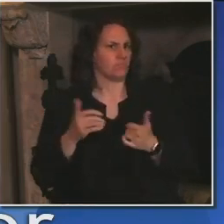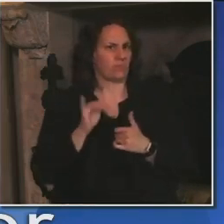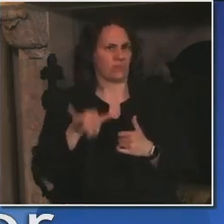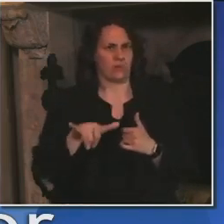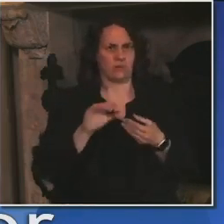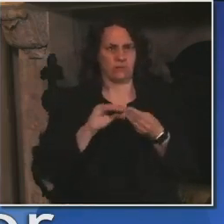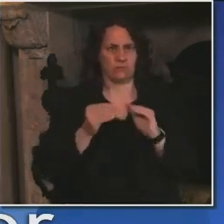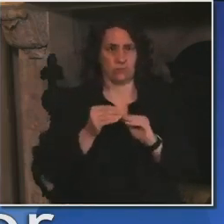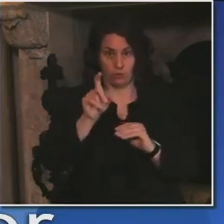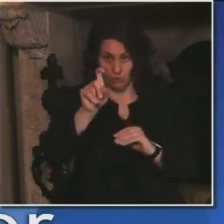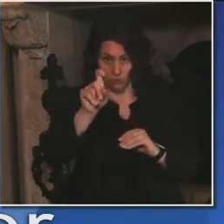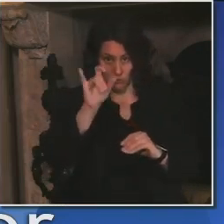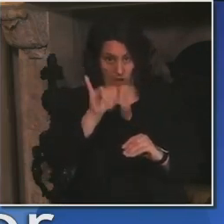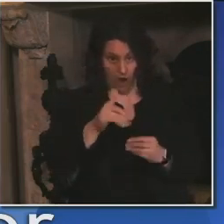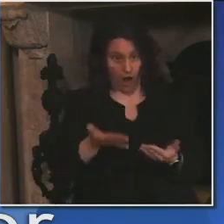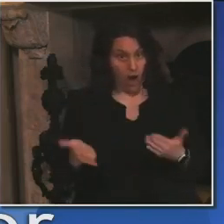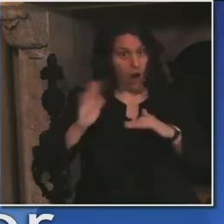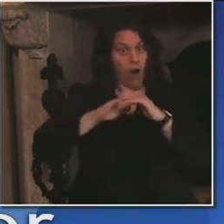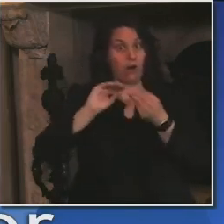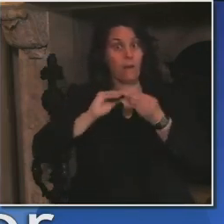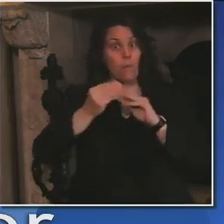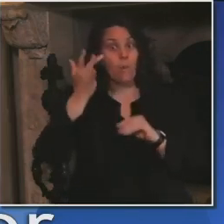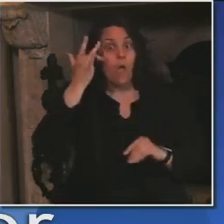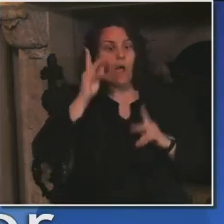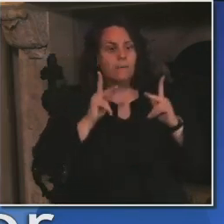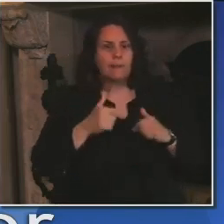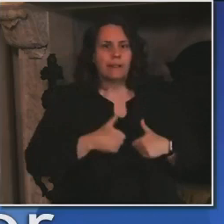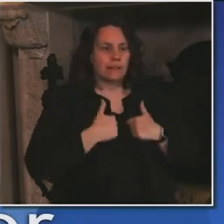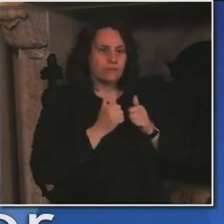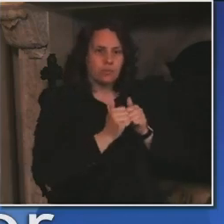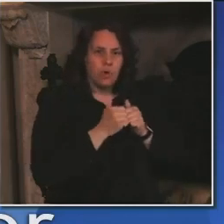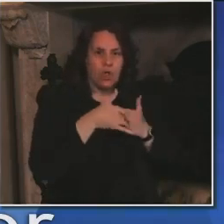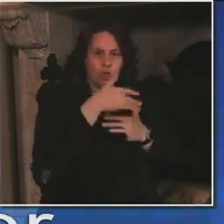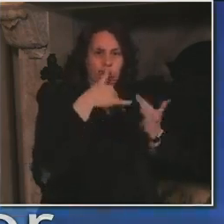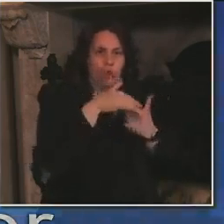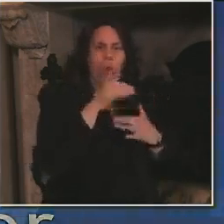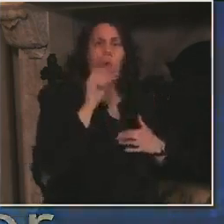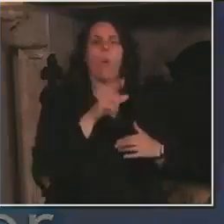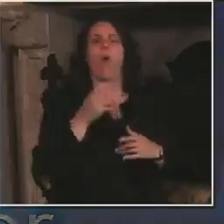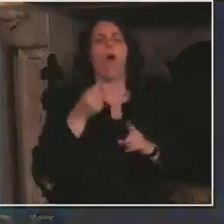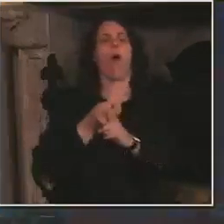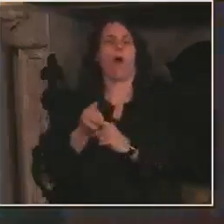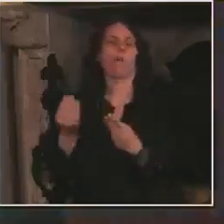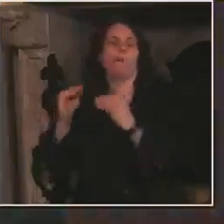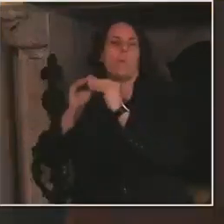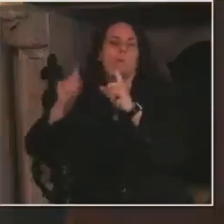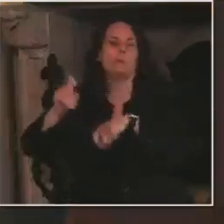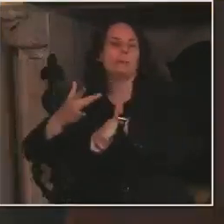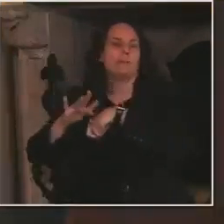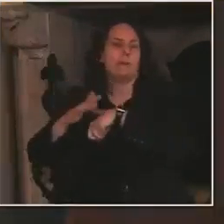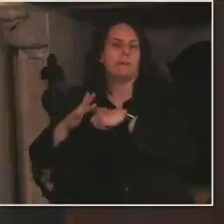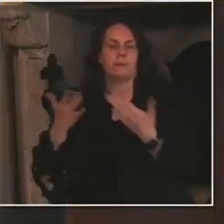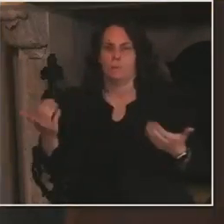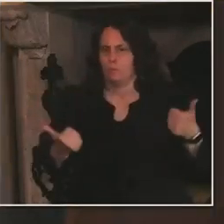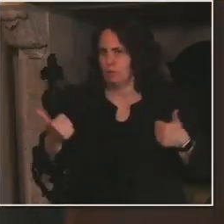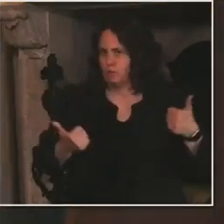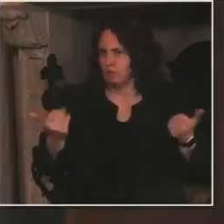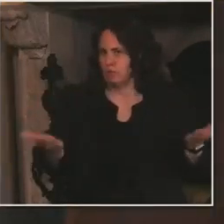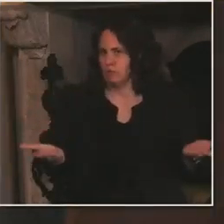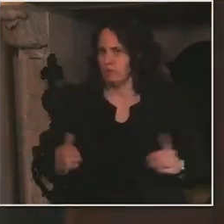there or an increase in testing. Thanks. I think it